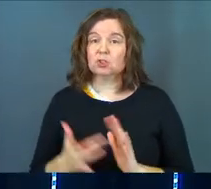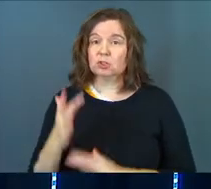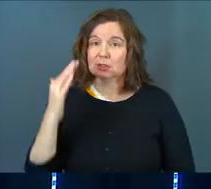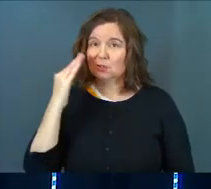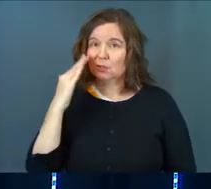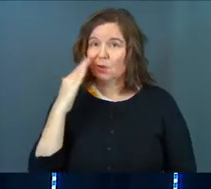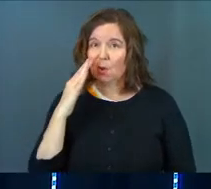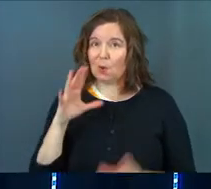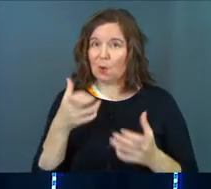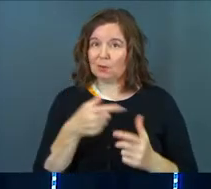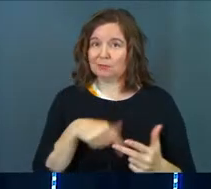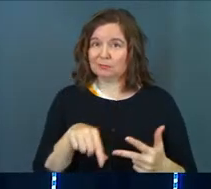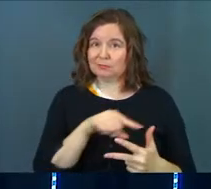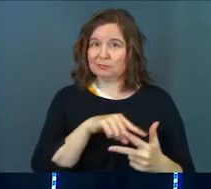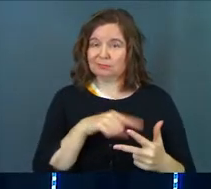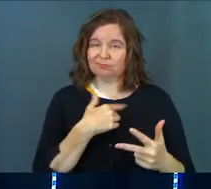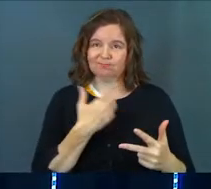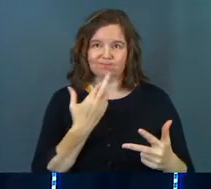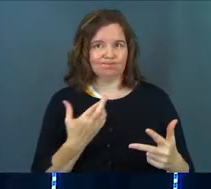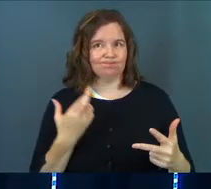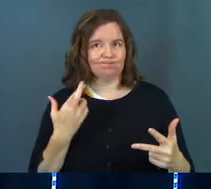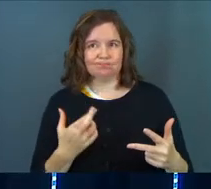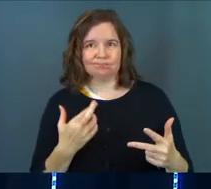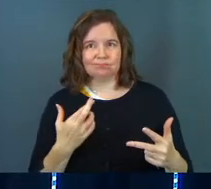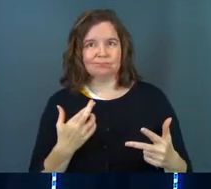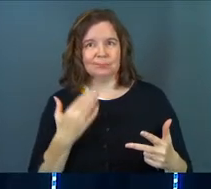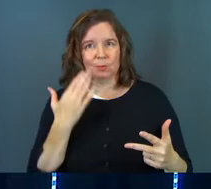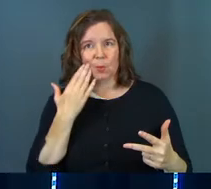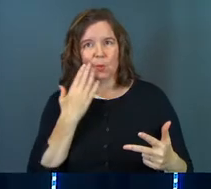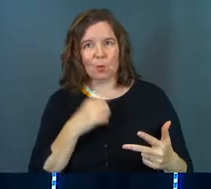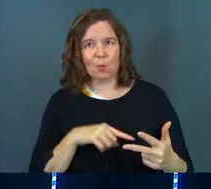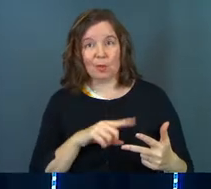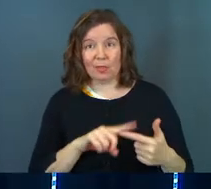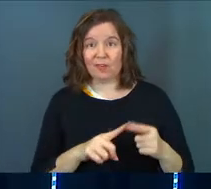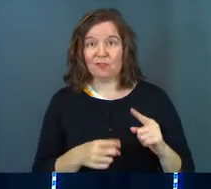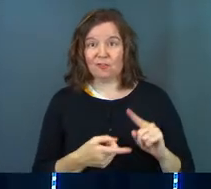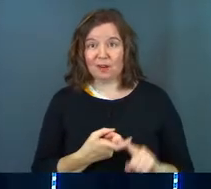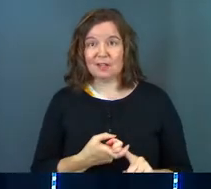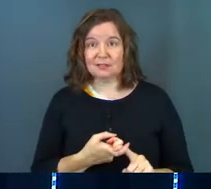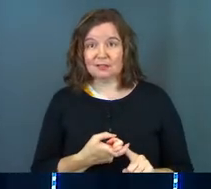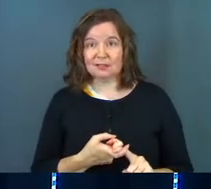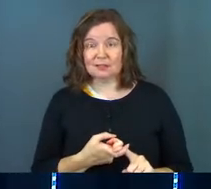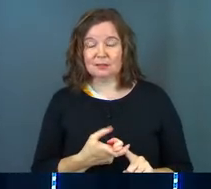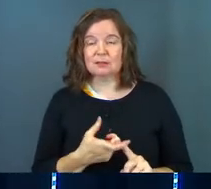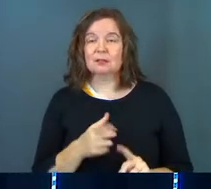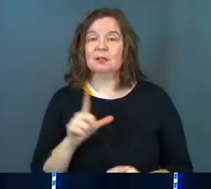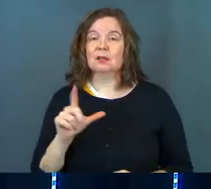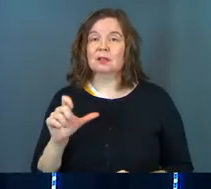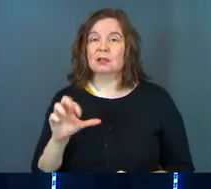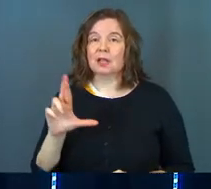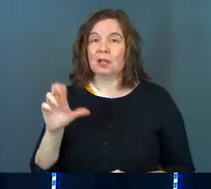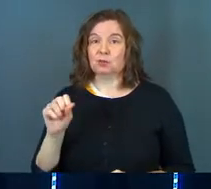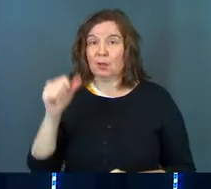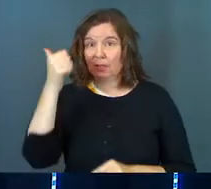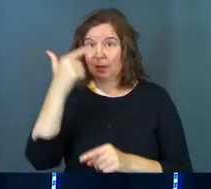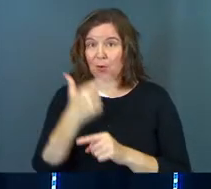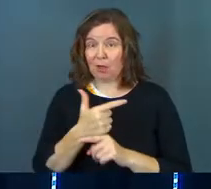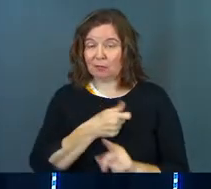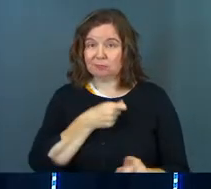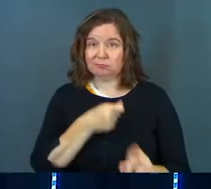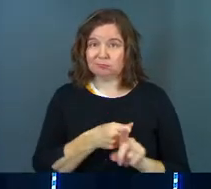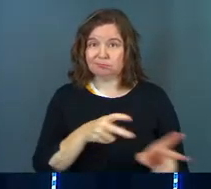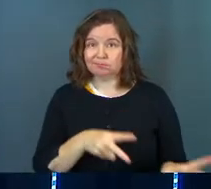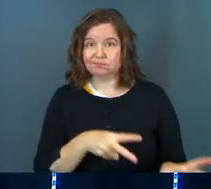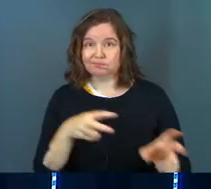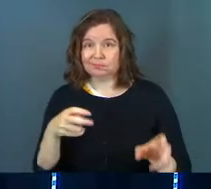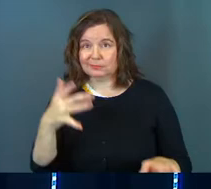Jesus knows these folks very, very closely. They're friends. And so Lazarus, the brother, gets sick,